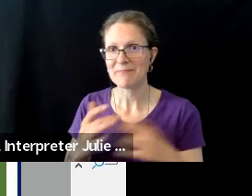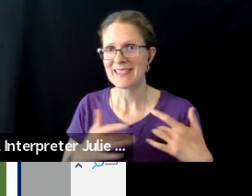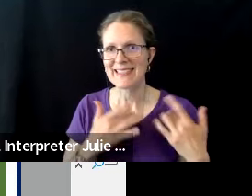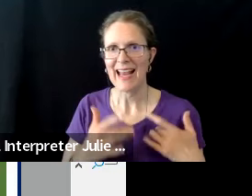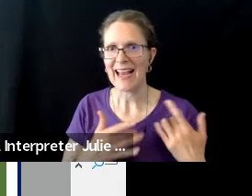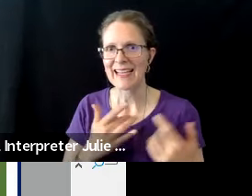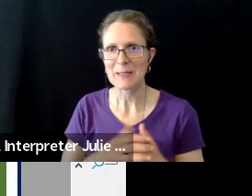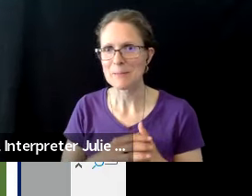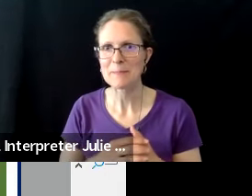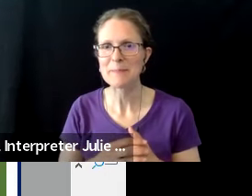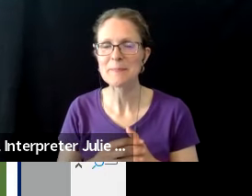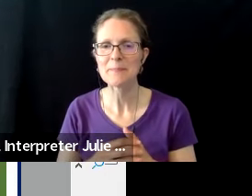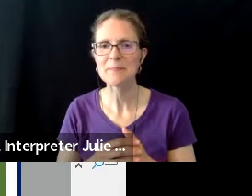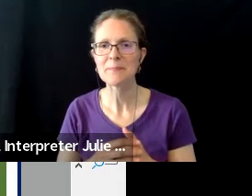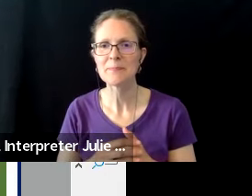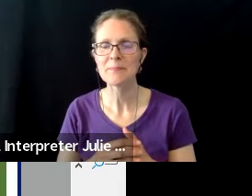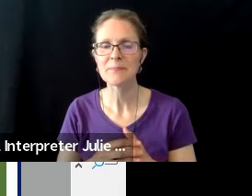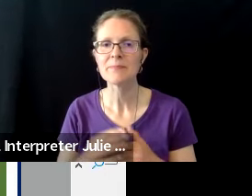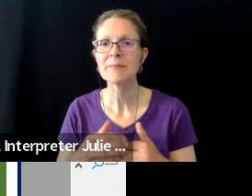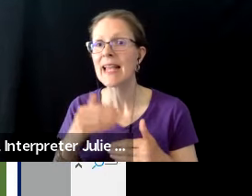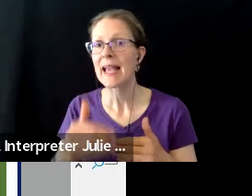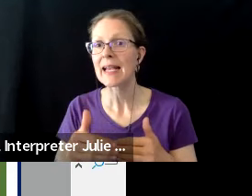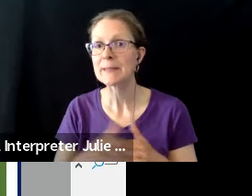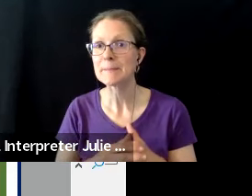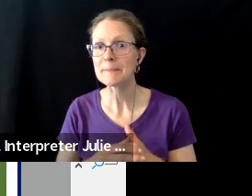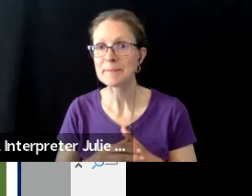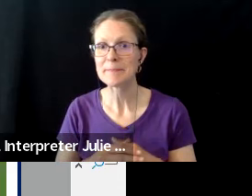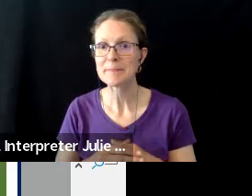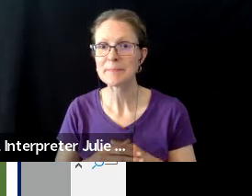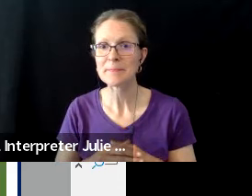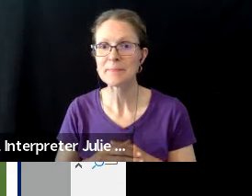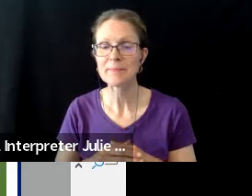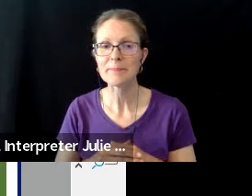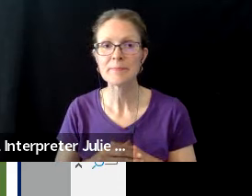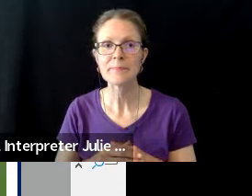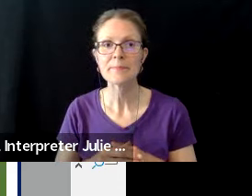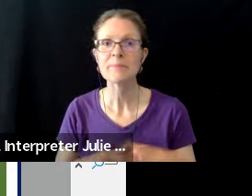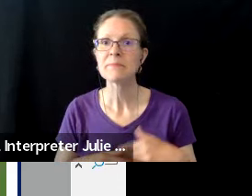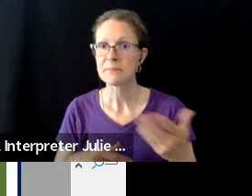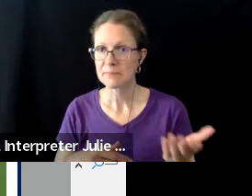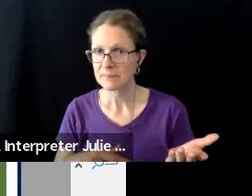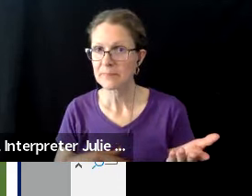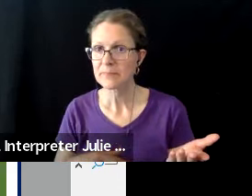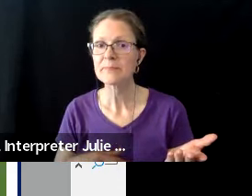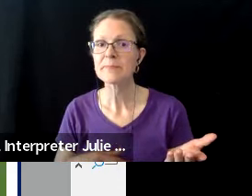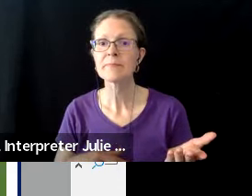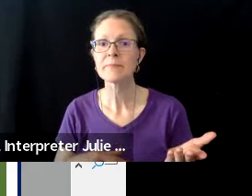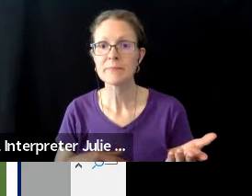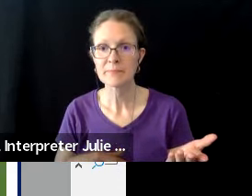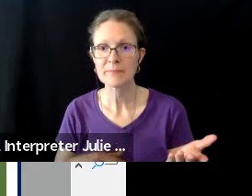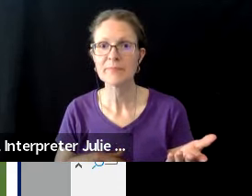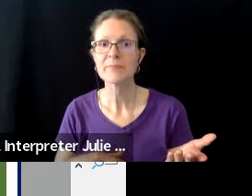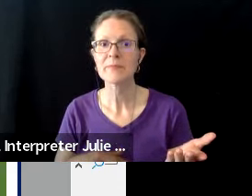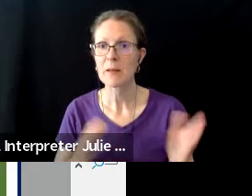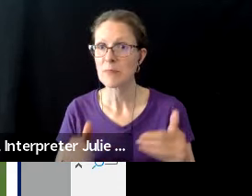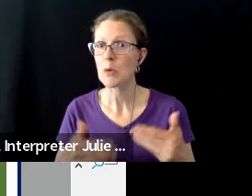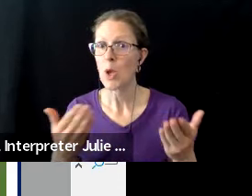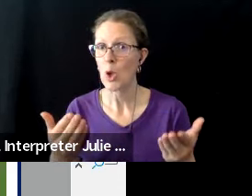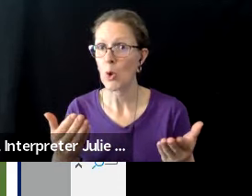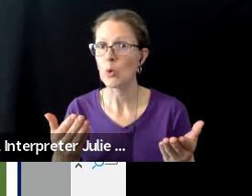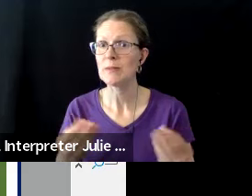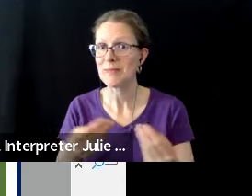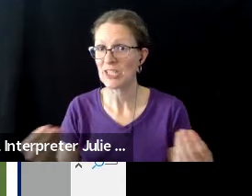So you can go to the next slide. So this is our proposed material